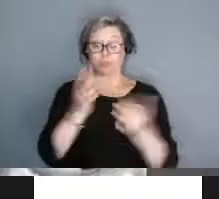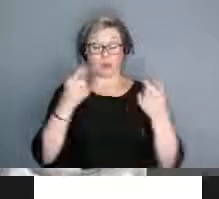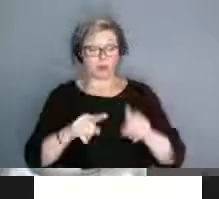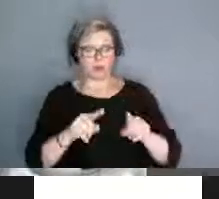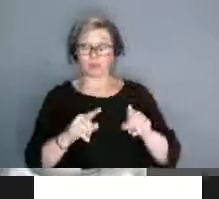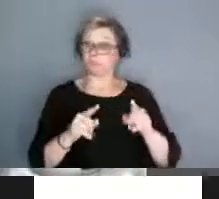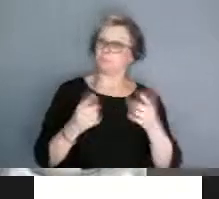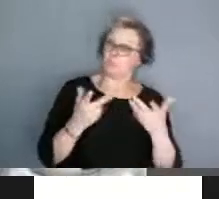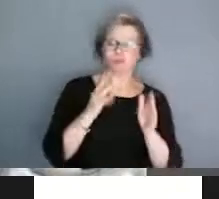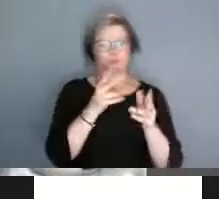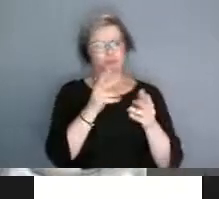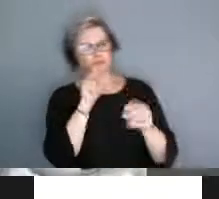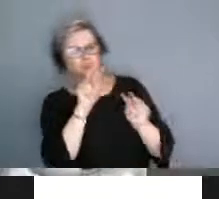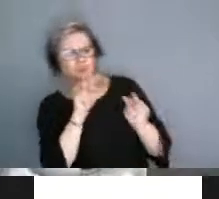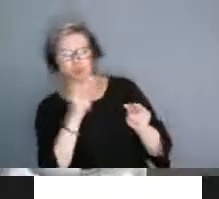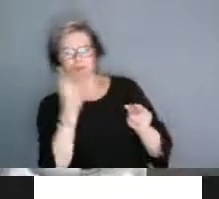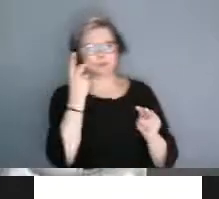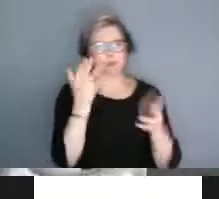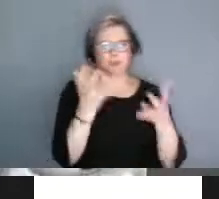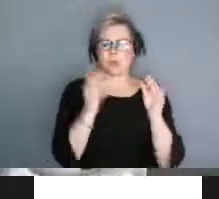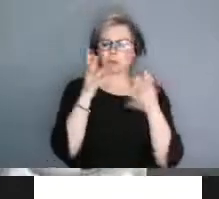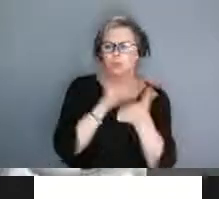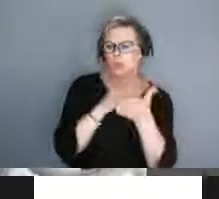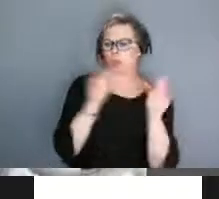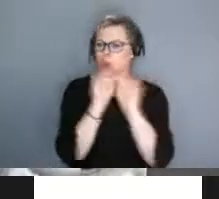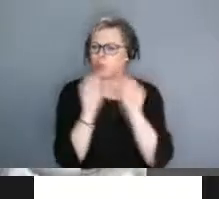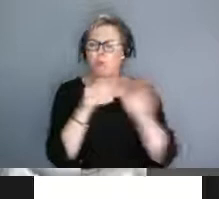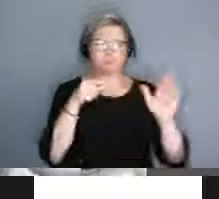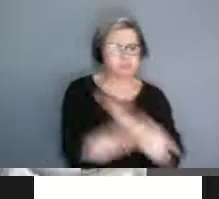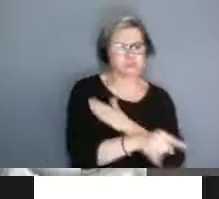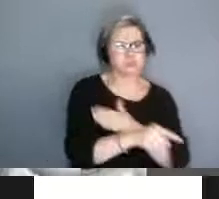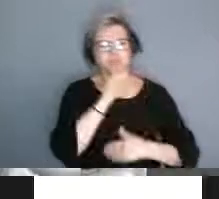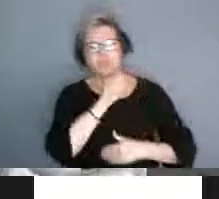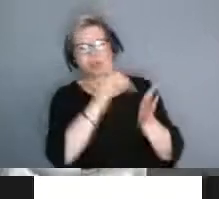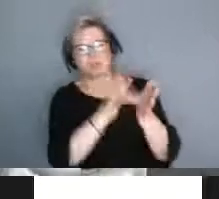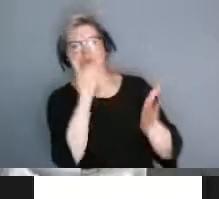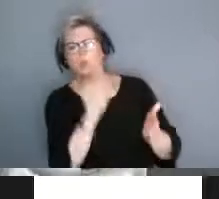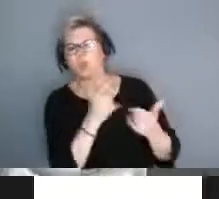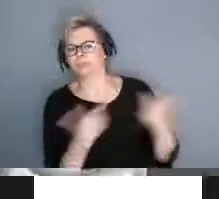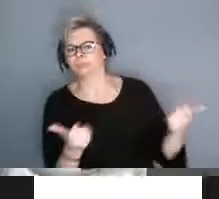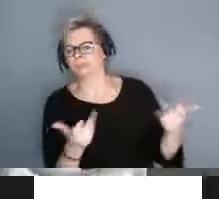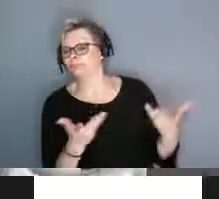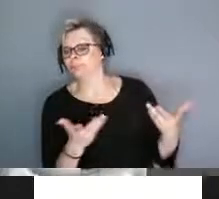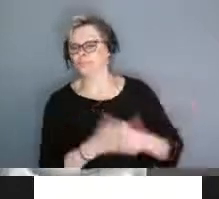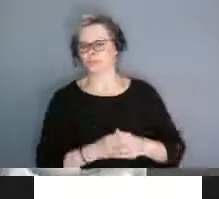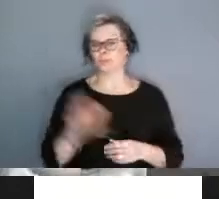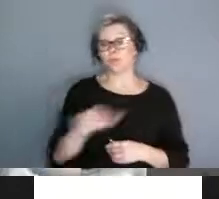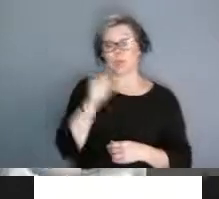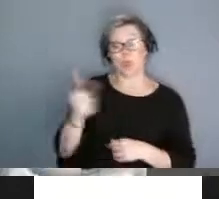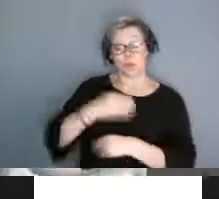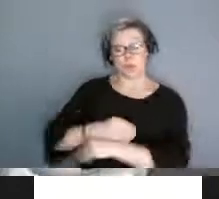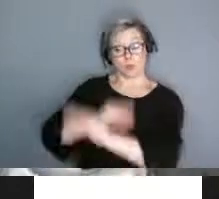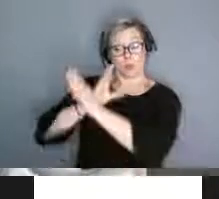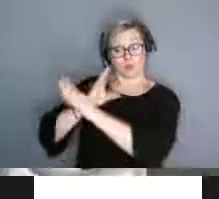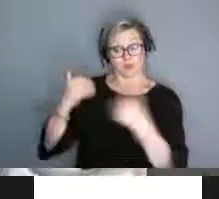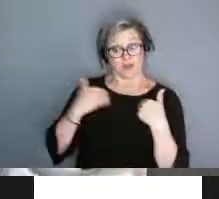our organization if you're wanting to learn more about elder abuse. We have other webinars. Today will be an